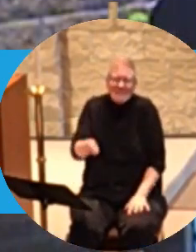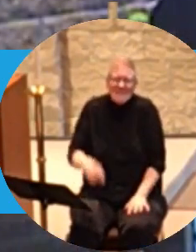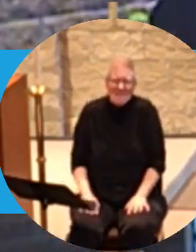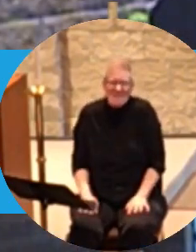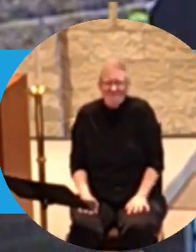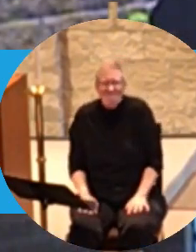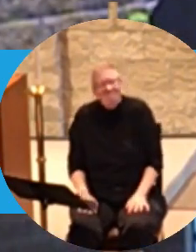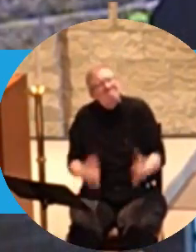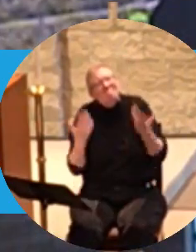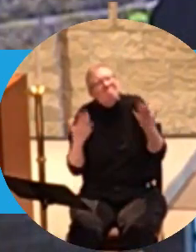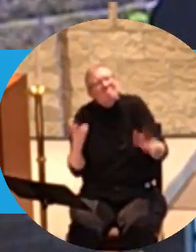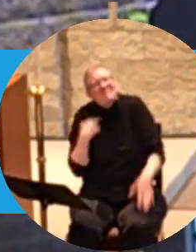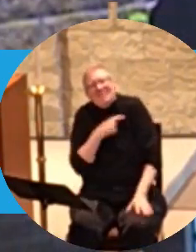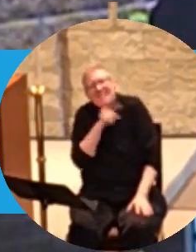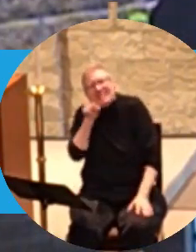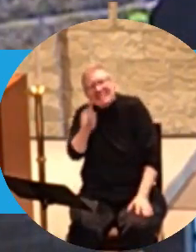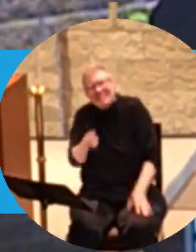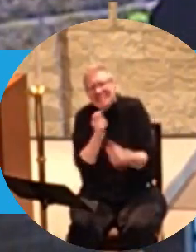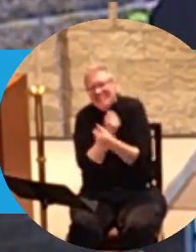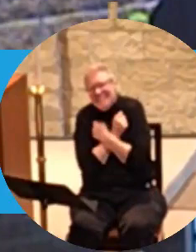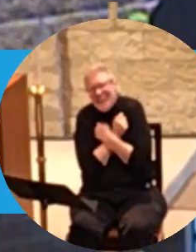All you need is